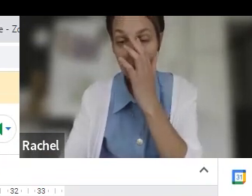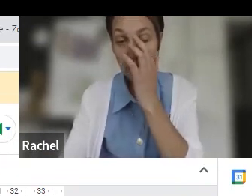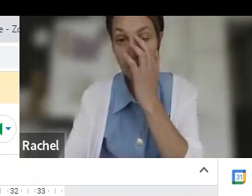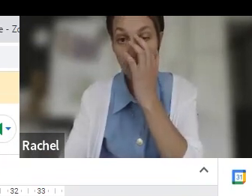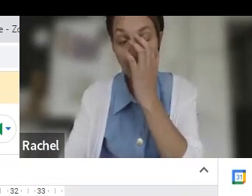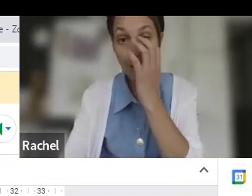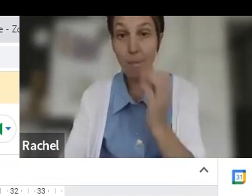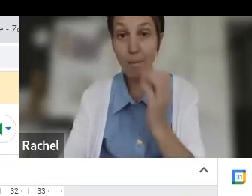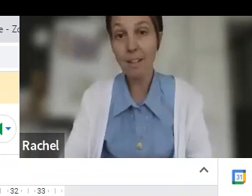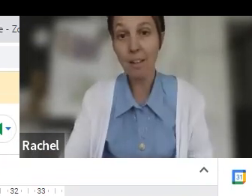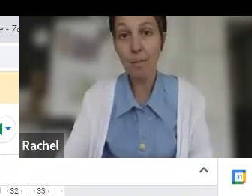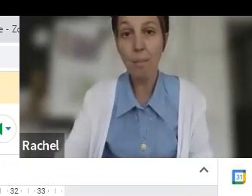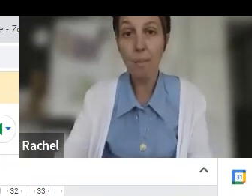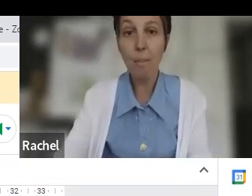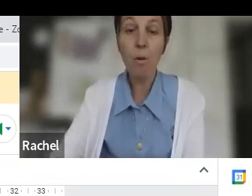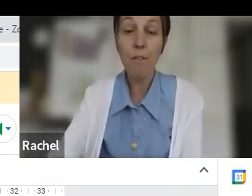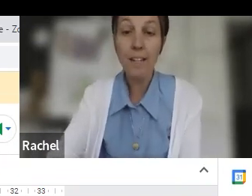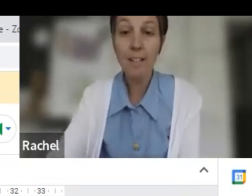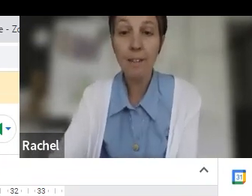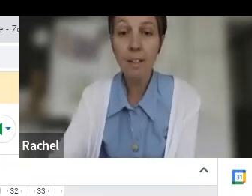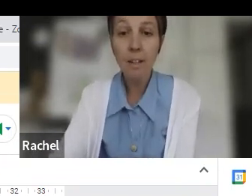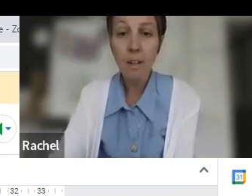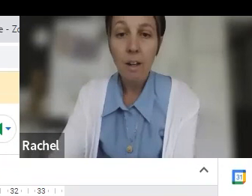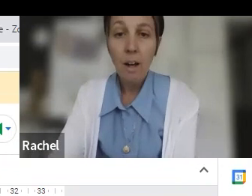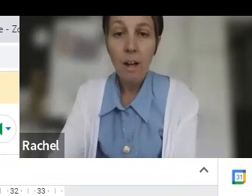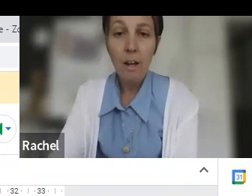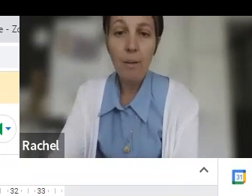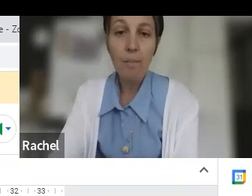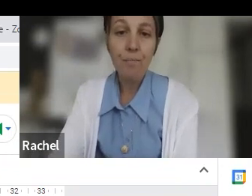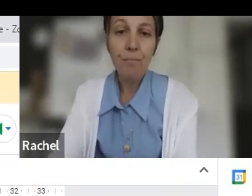skills to manage their mental health more effectively.